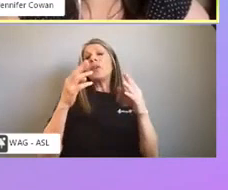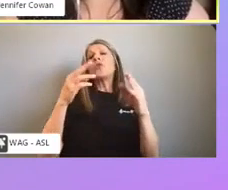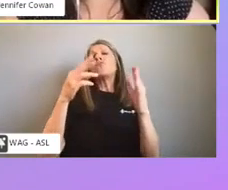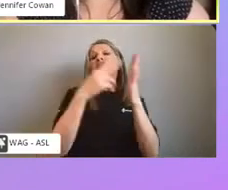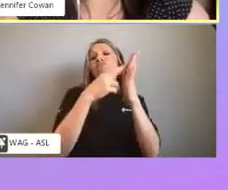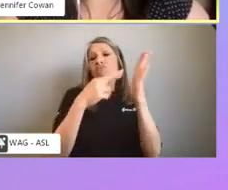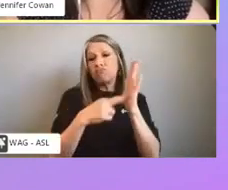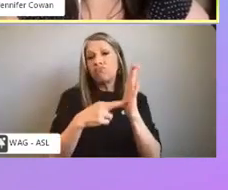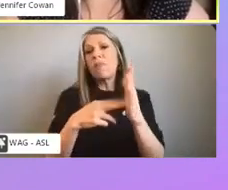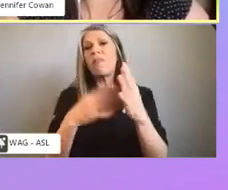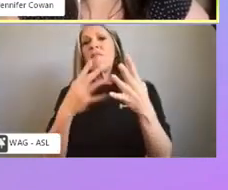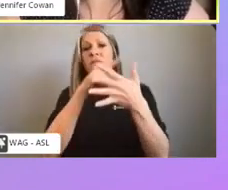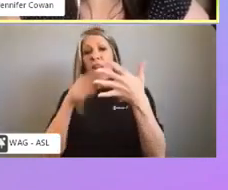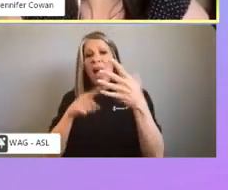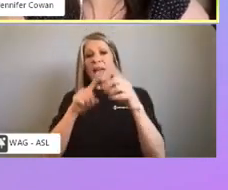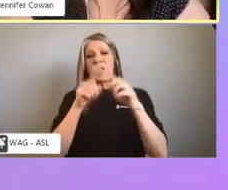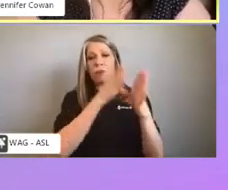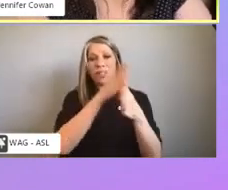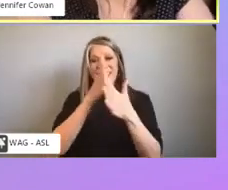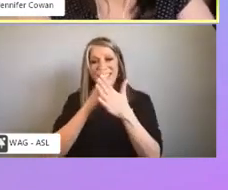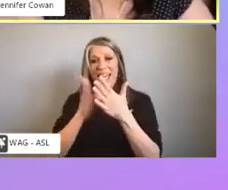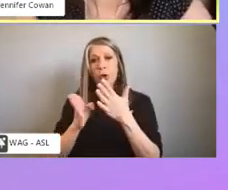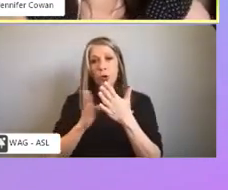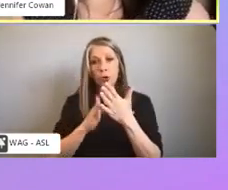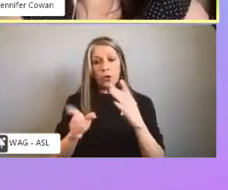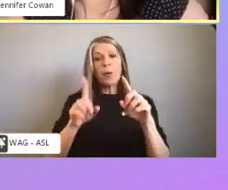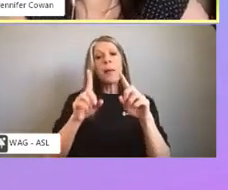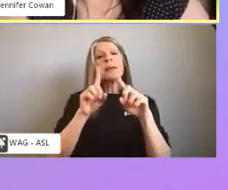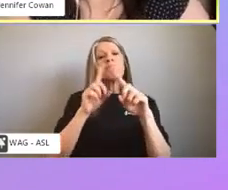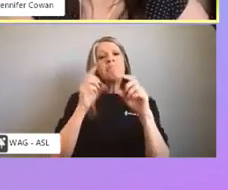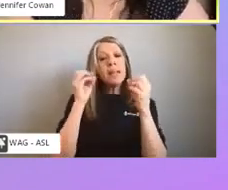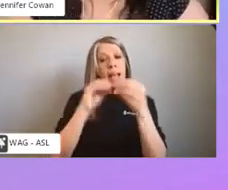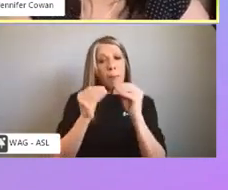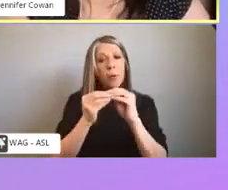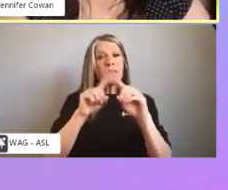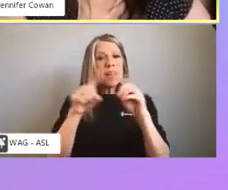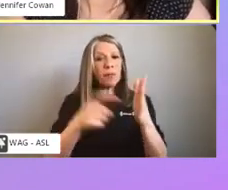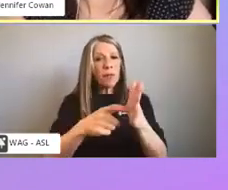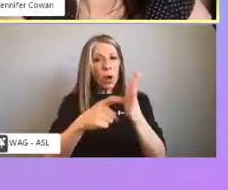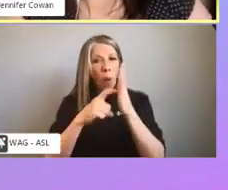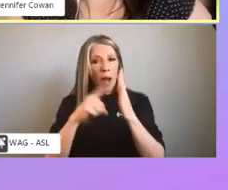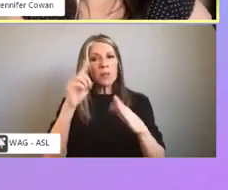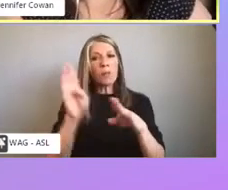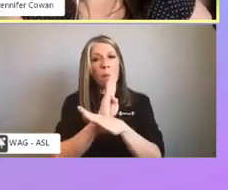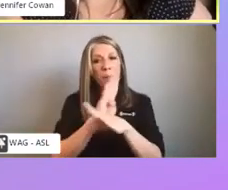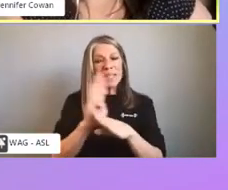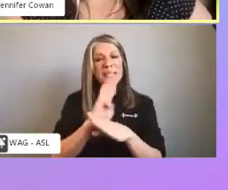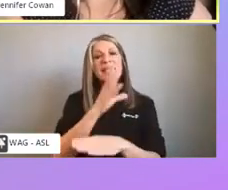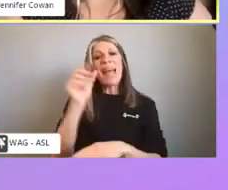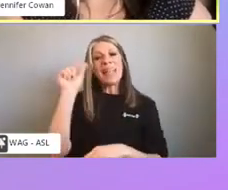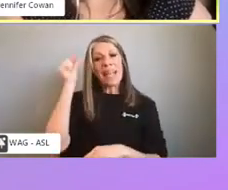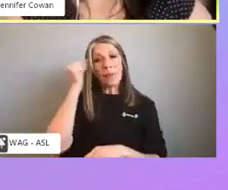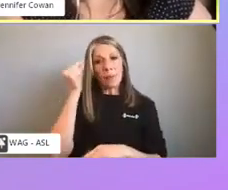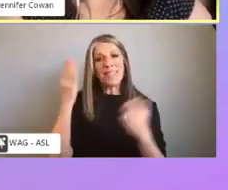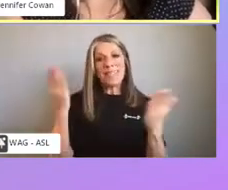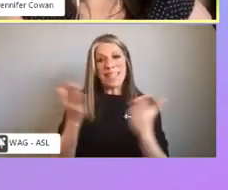standard areas, resulting in a number of regulatory requirements for businesses and governments in